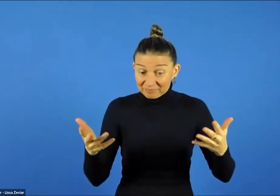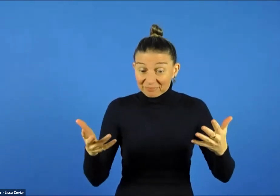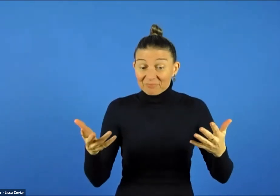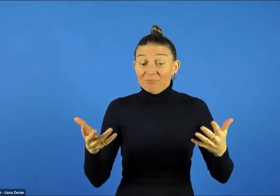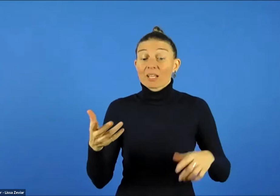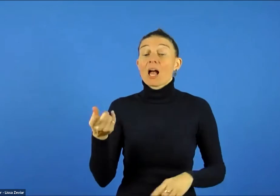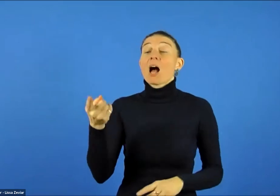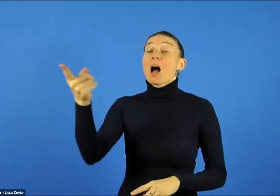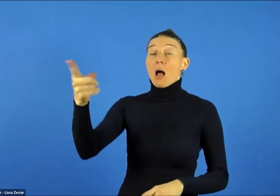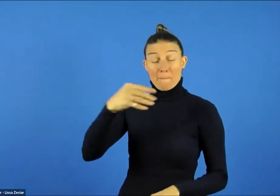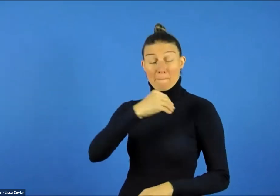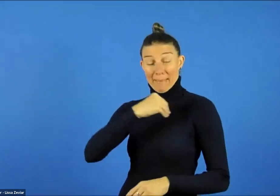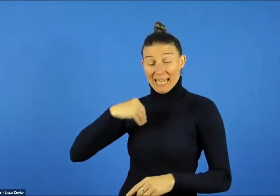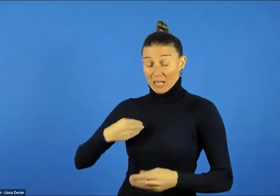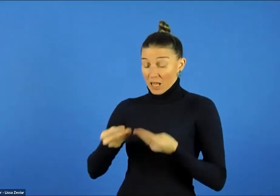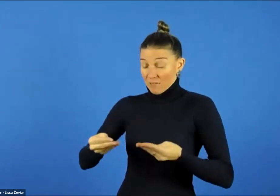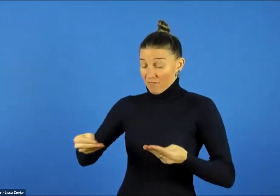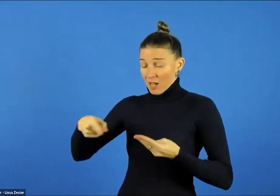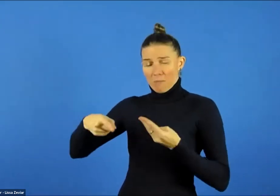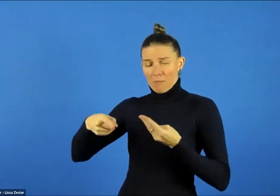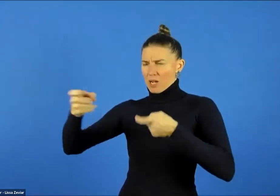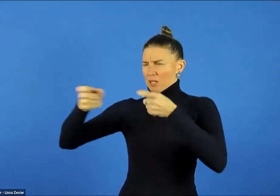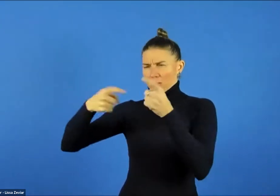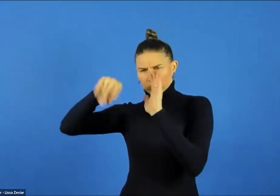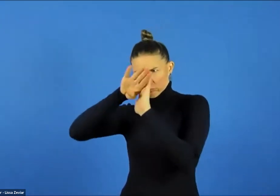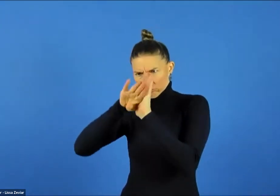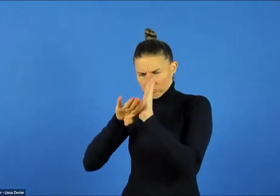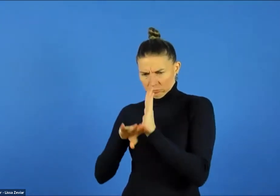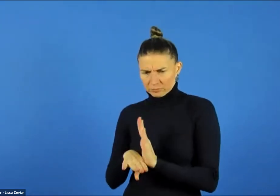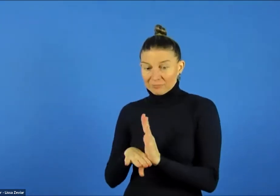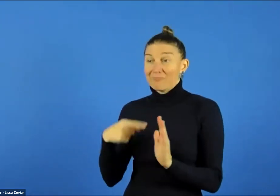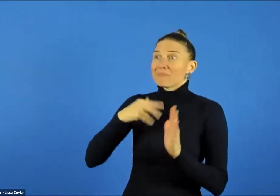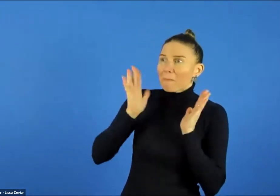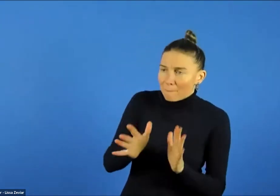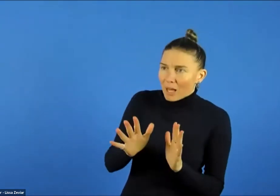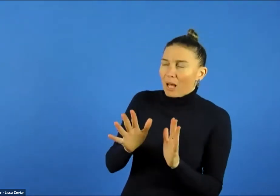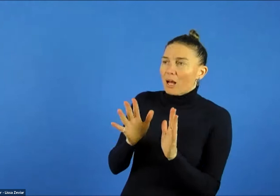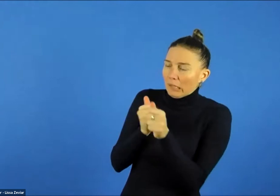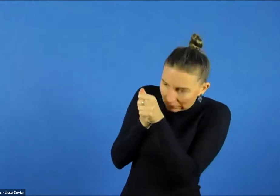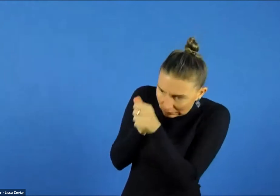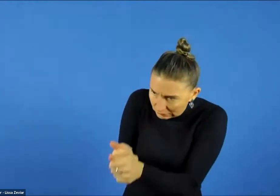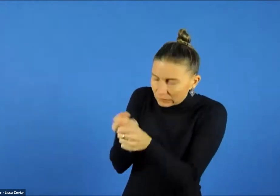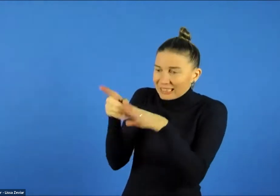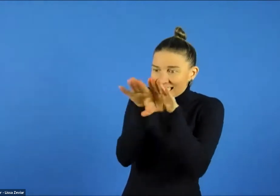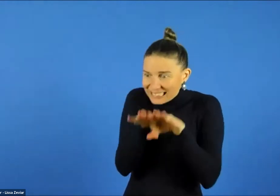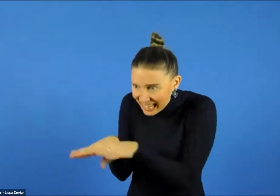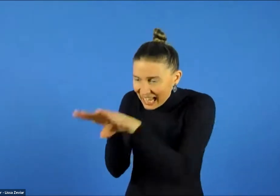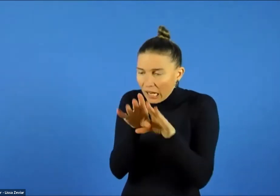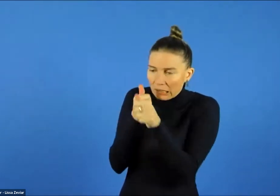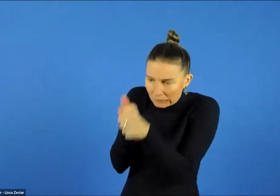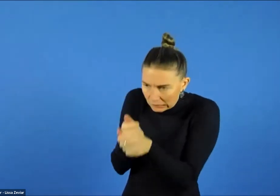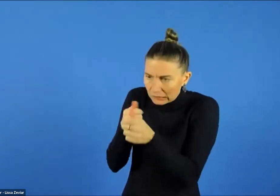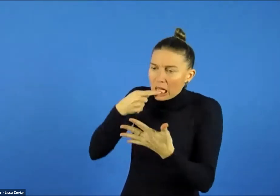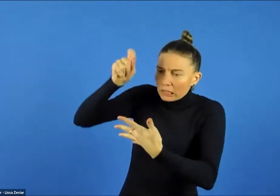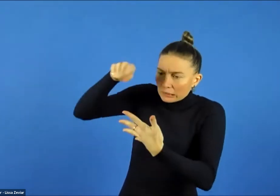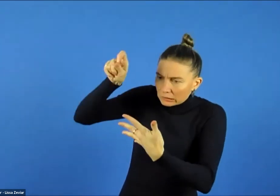device regulatory. So all the tests that you need to comply, all the standards that you need to comply, this is something that